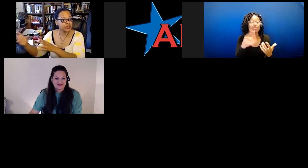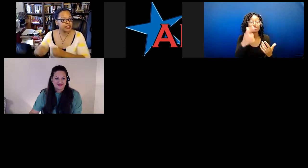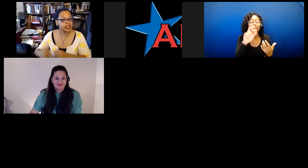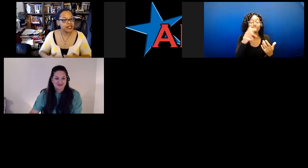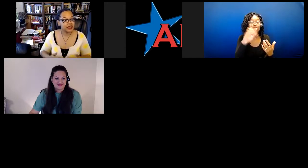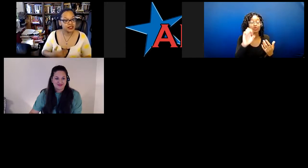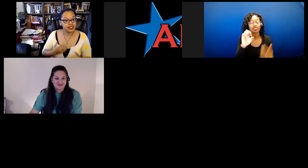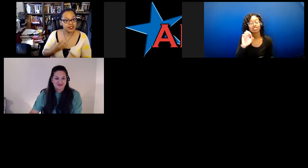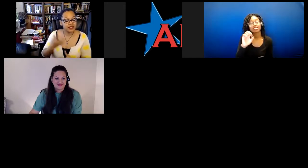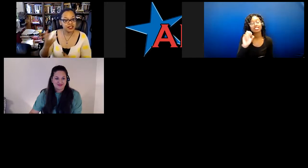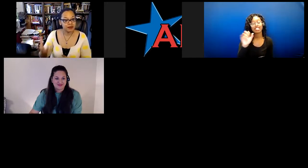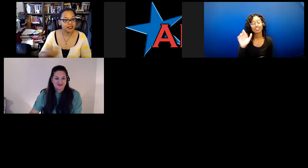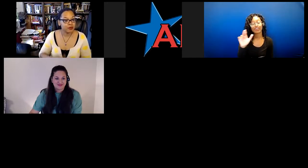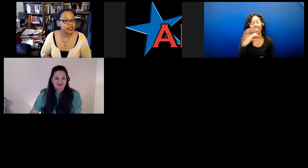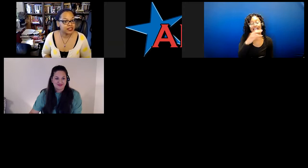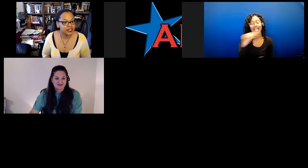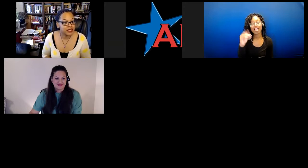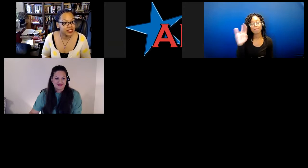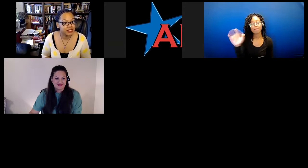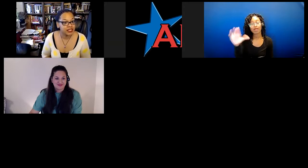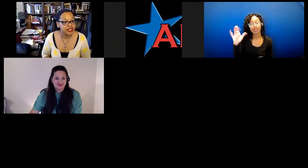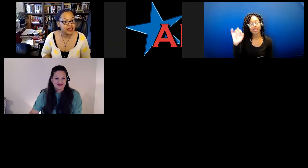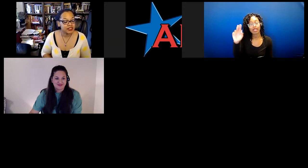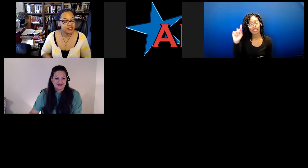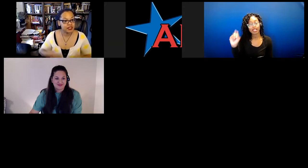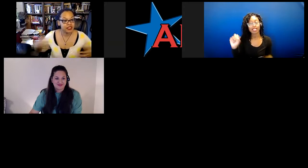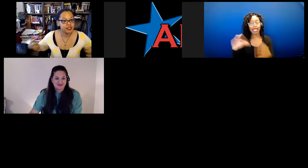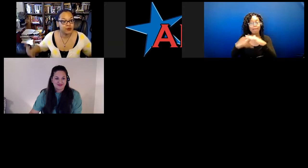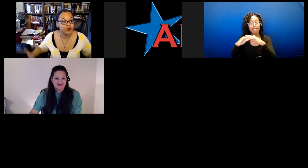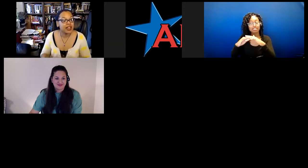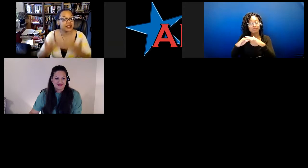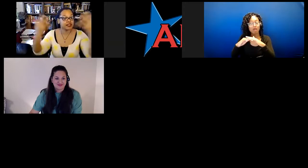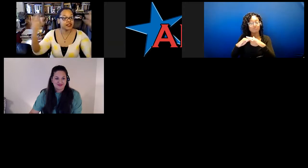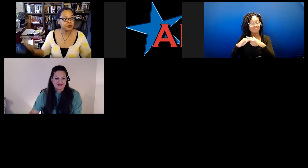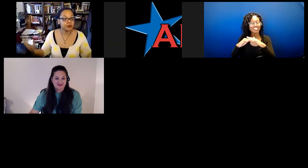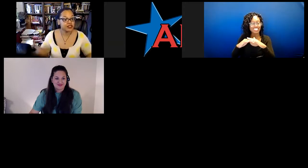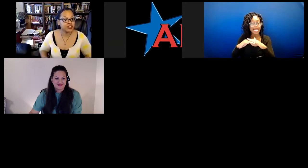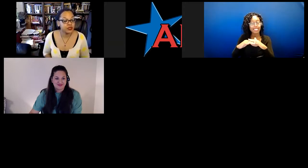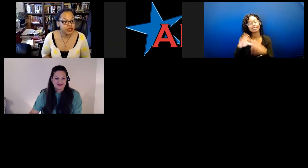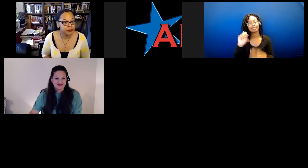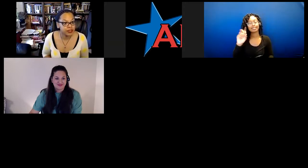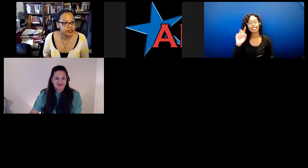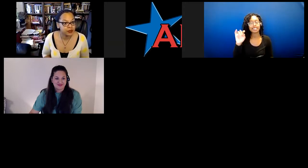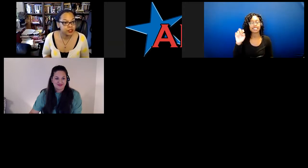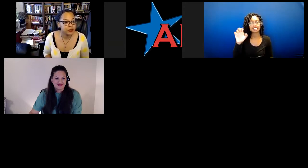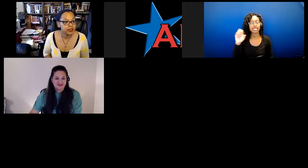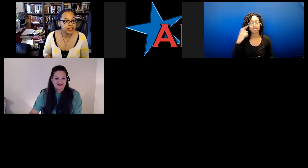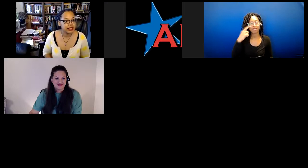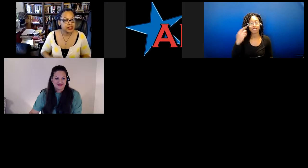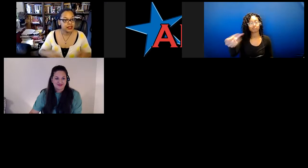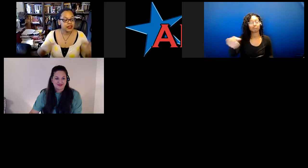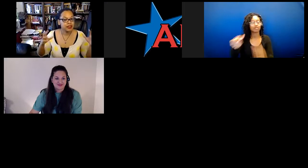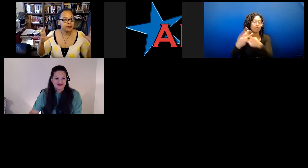Clinton, and things like maximum sentencing and things like that. The rise of the prison industrial complex as we know it